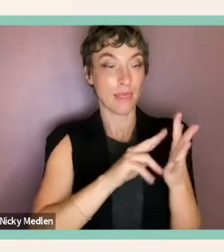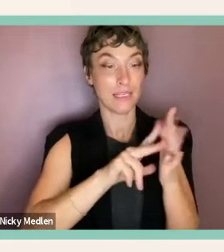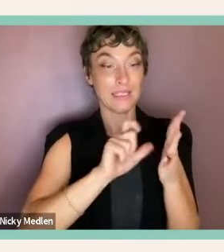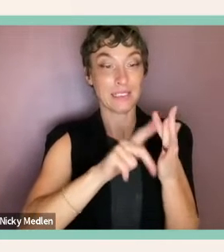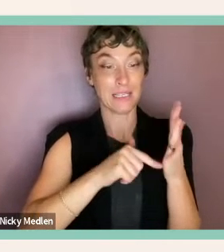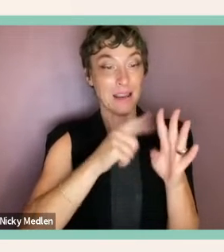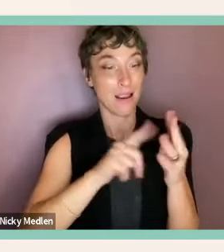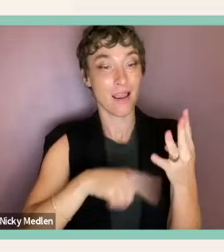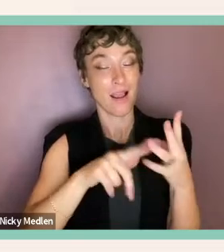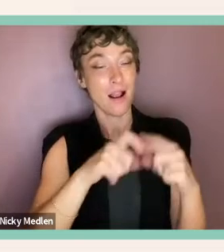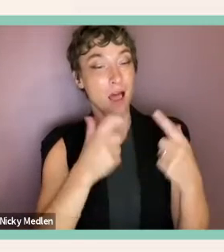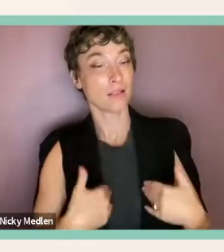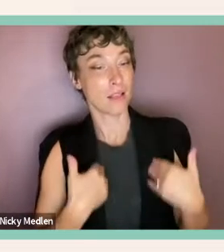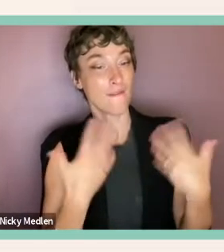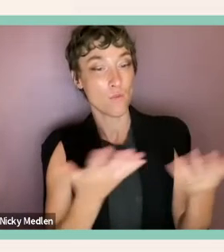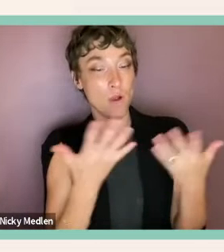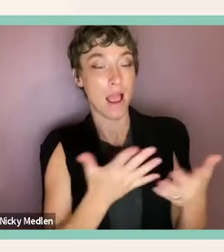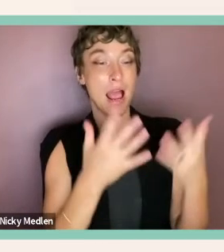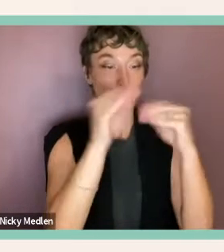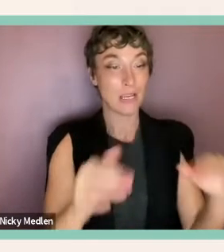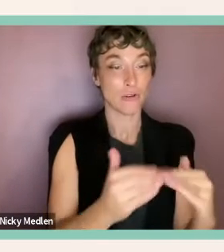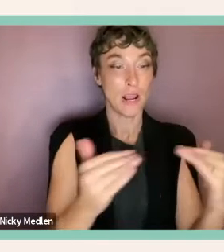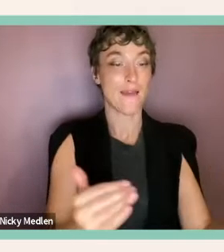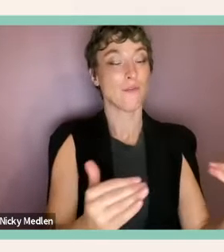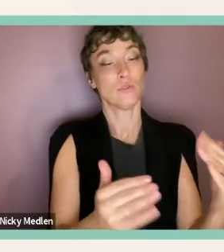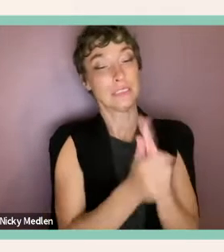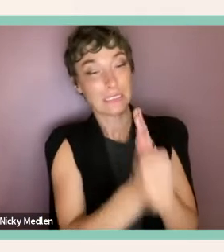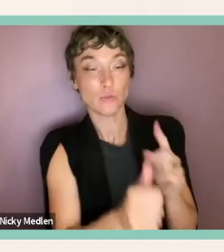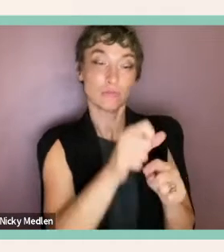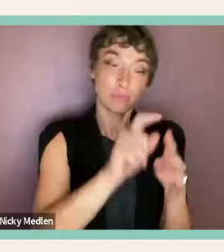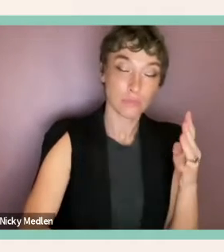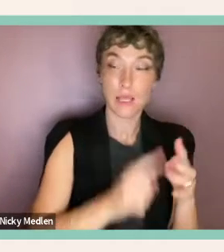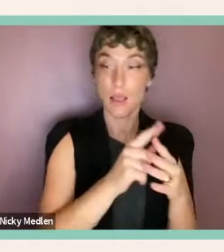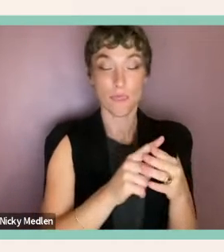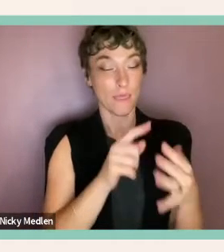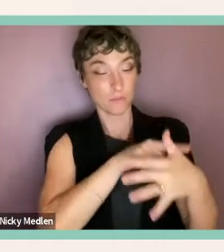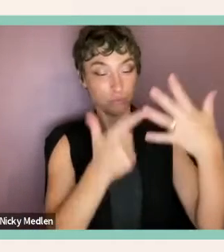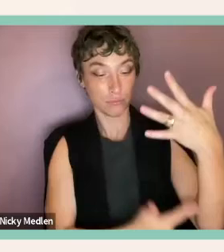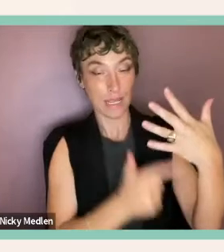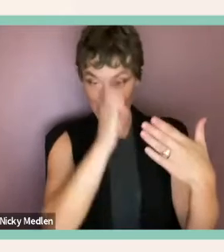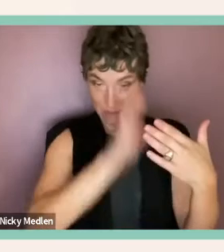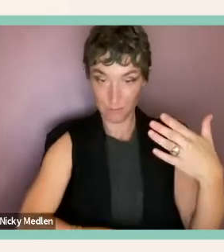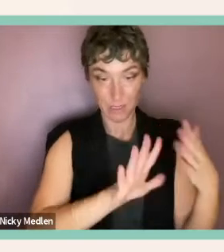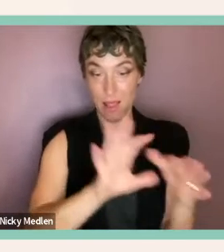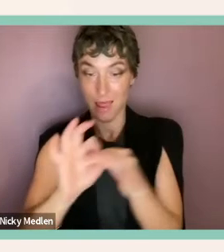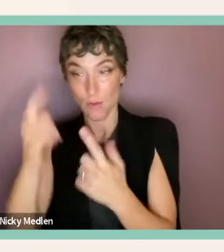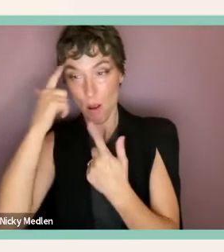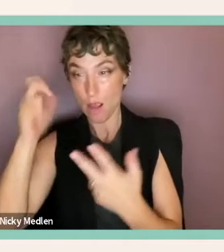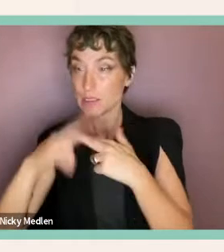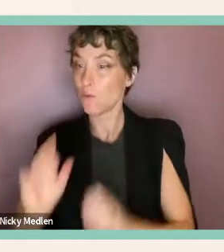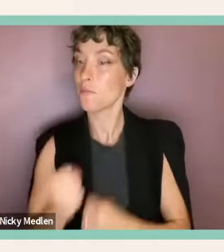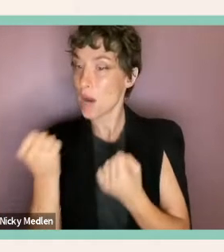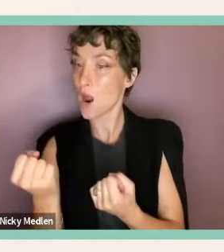live, our education levels, ability, disability, and it links those experiences with the idea of power,